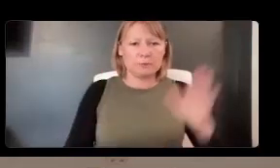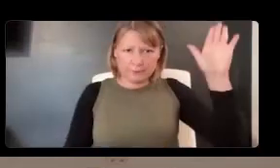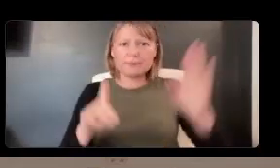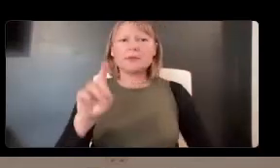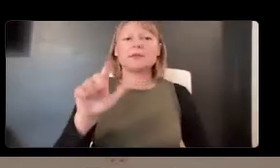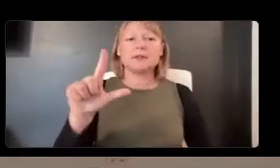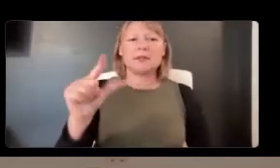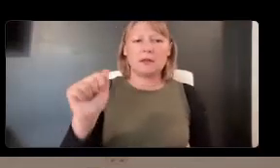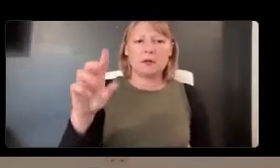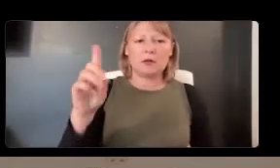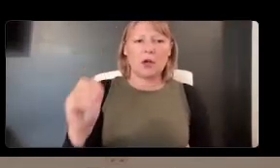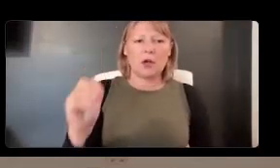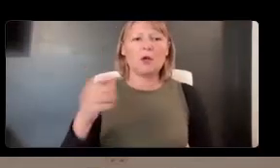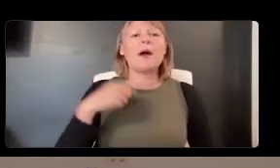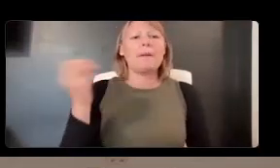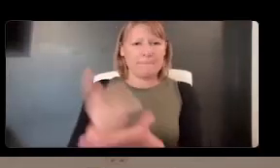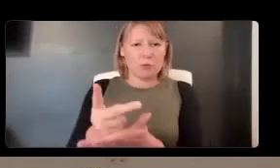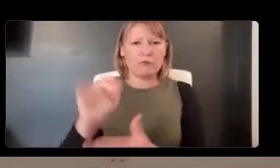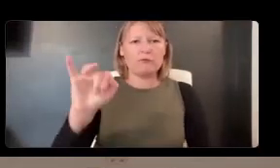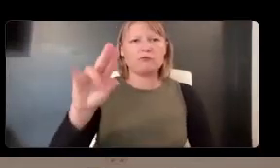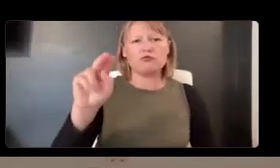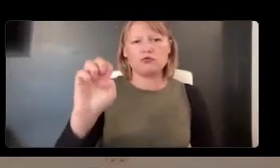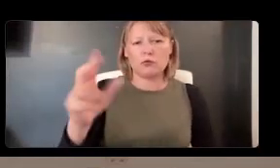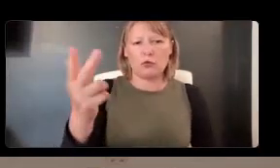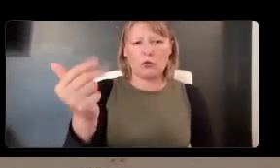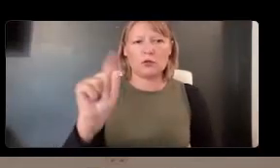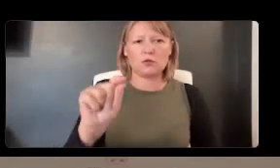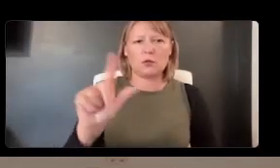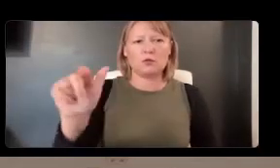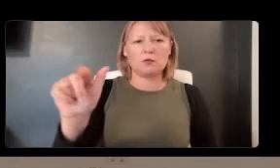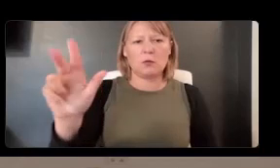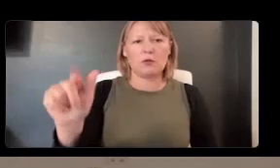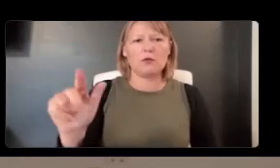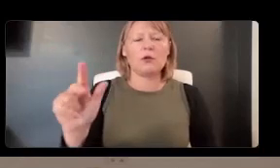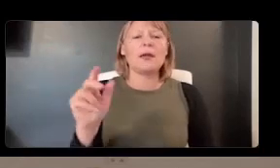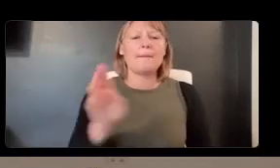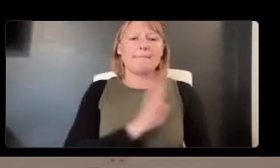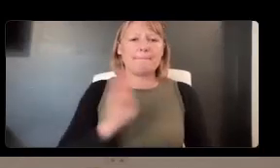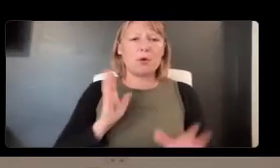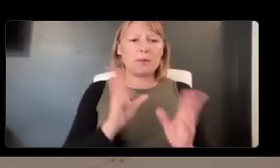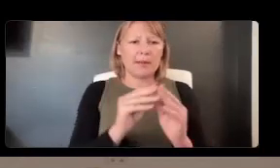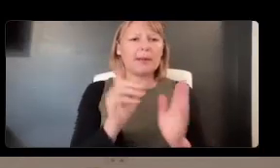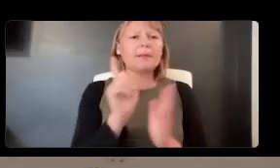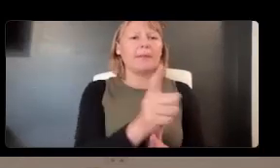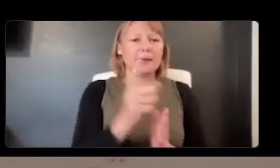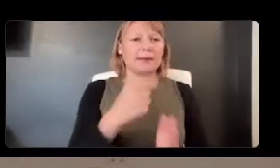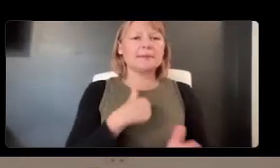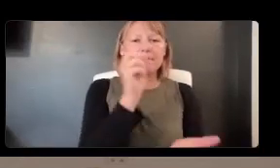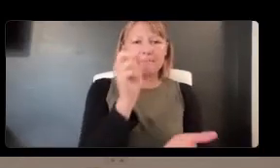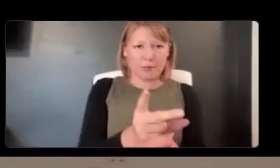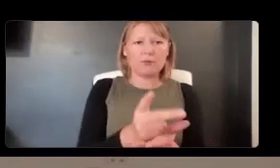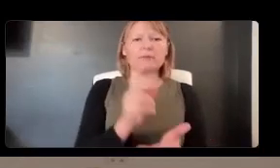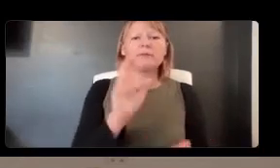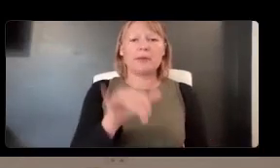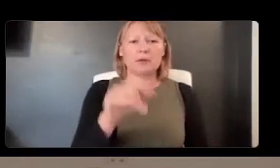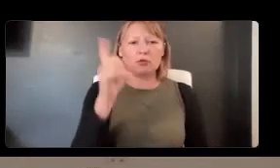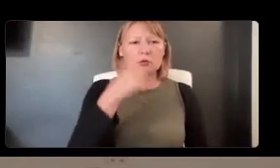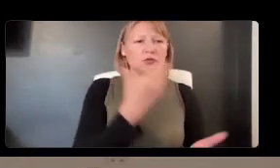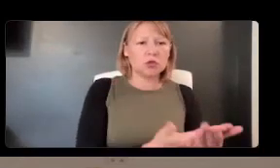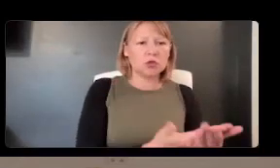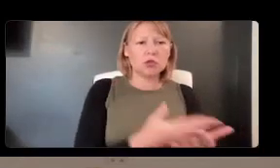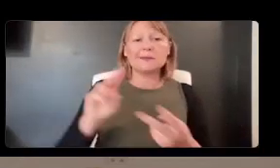make a motion to approve the June 13th, 2023 board meeting minutes. Thank you, Board Member Delgado. Is there a